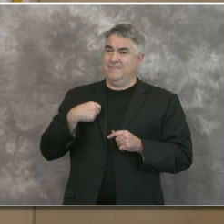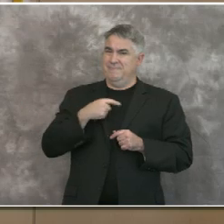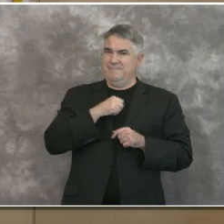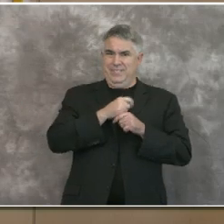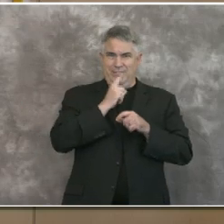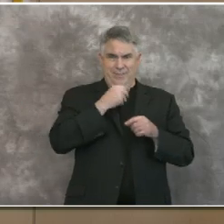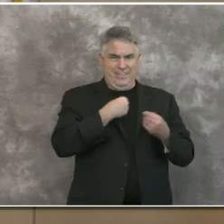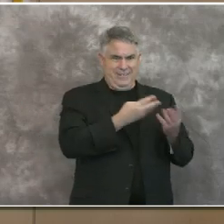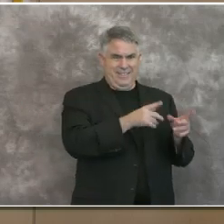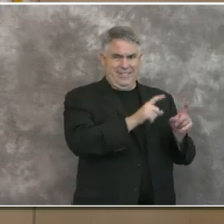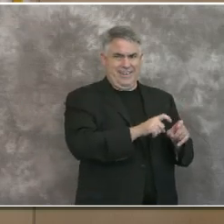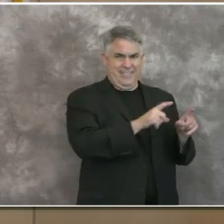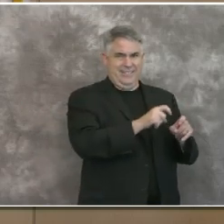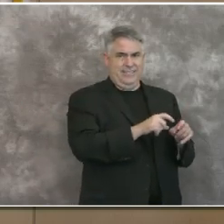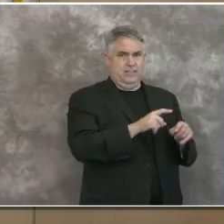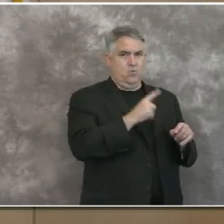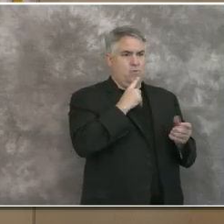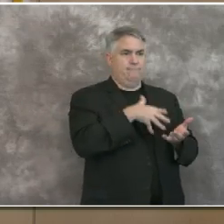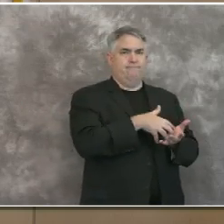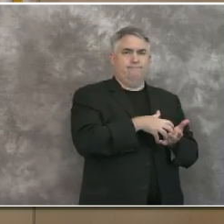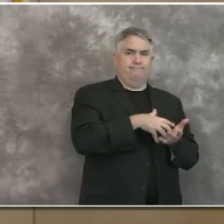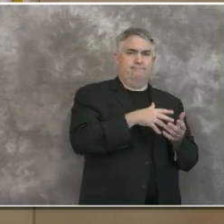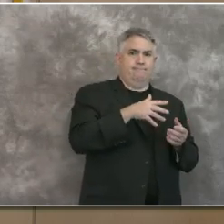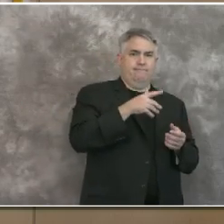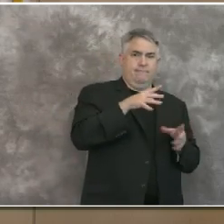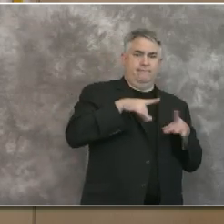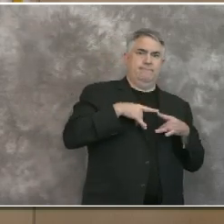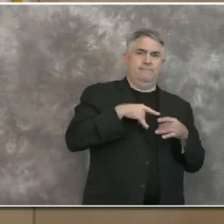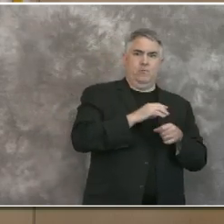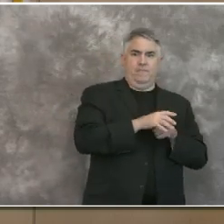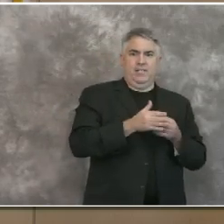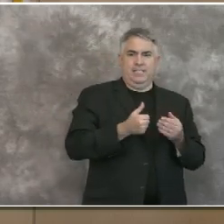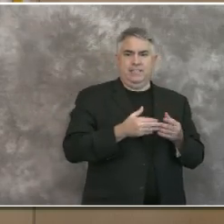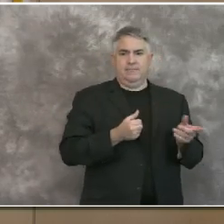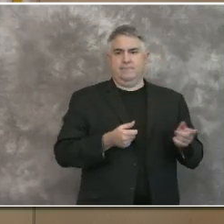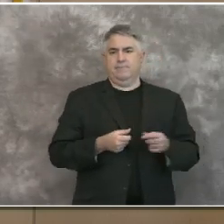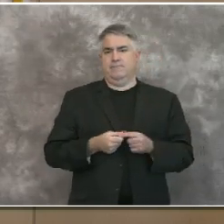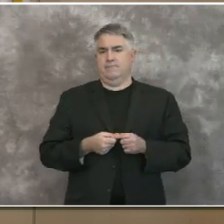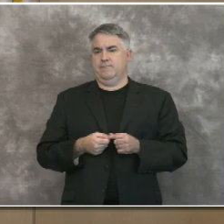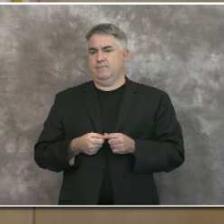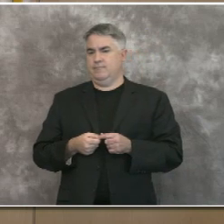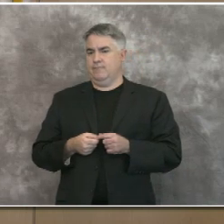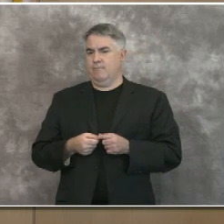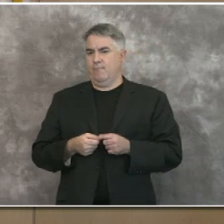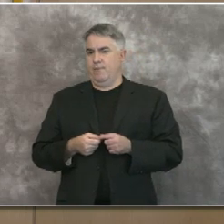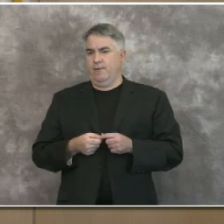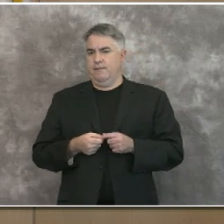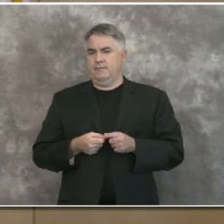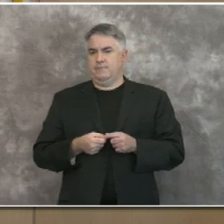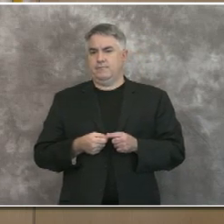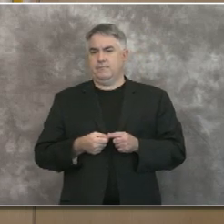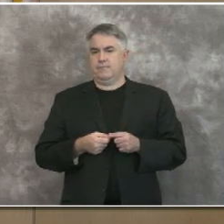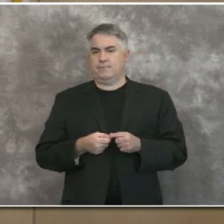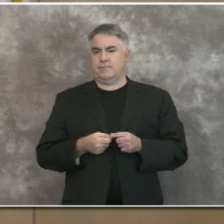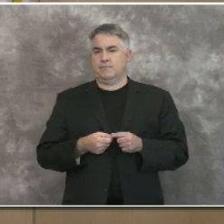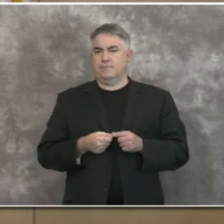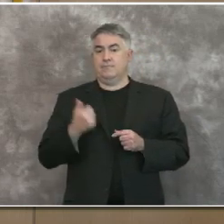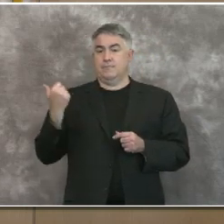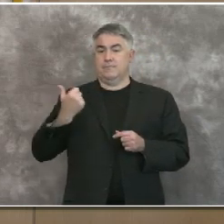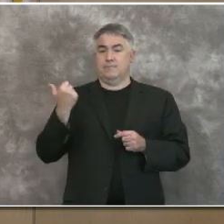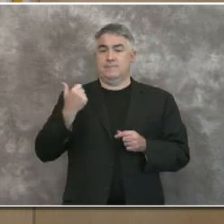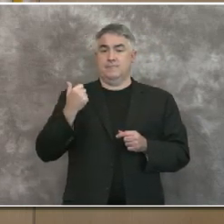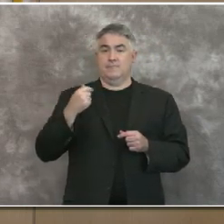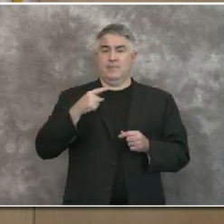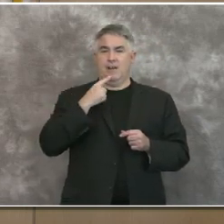might also add that vulnerable populations is a part of the attestation